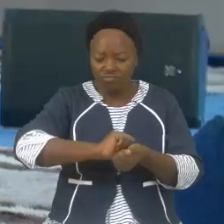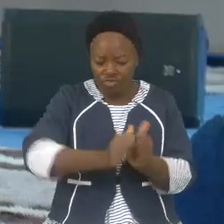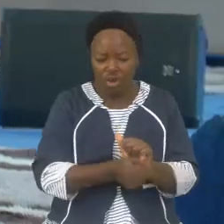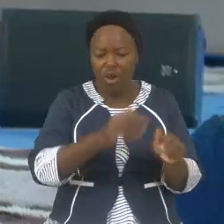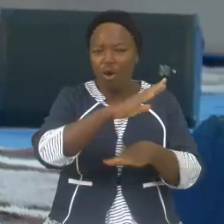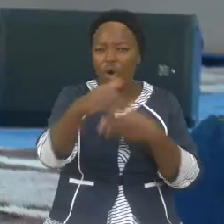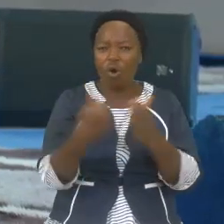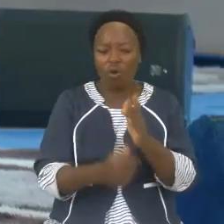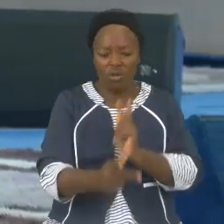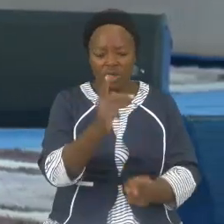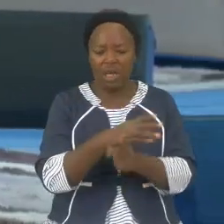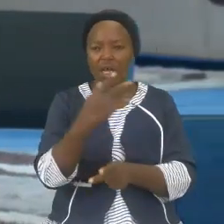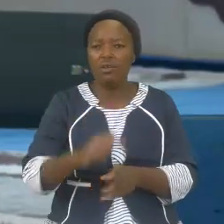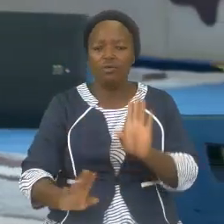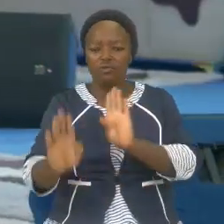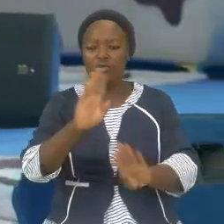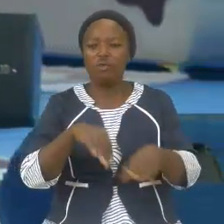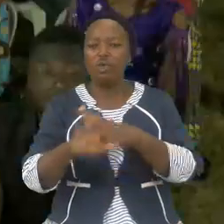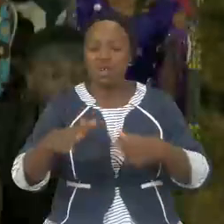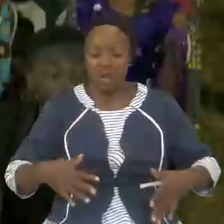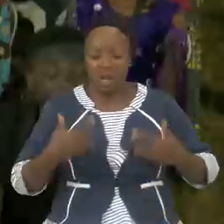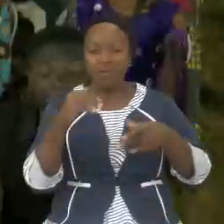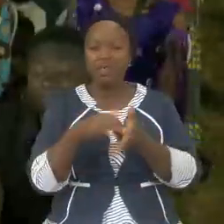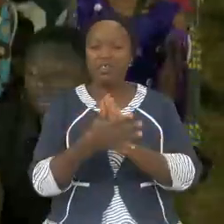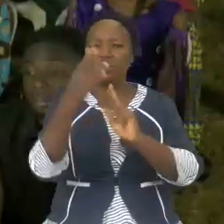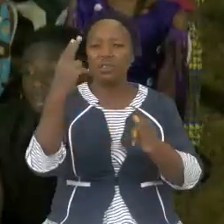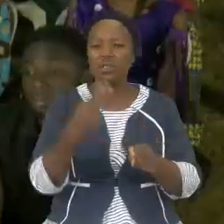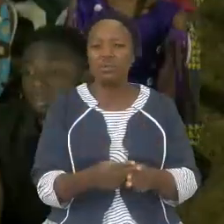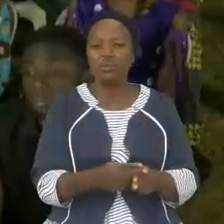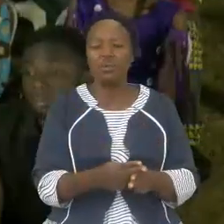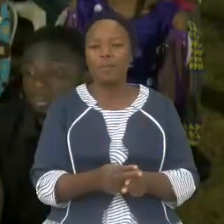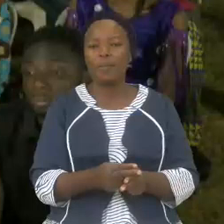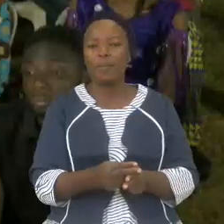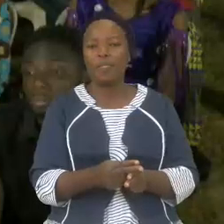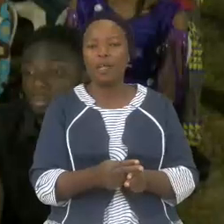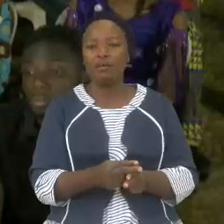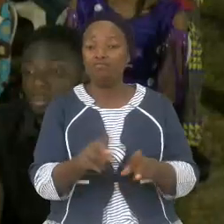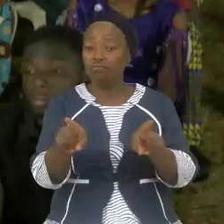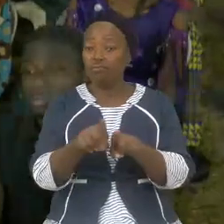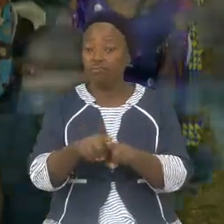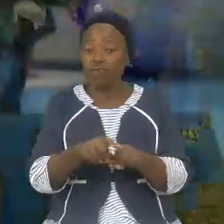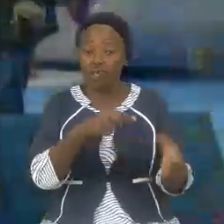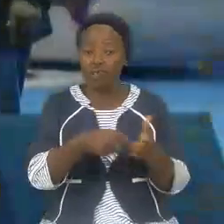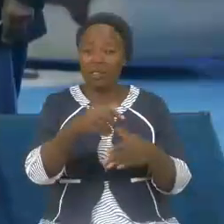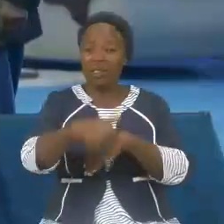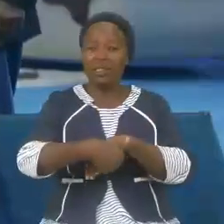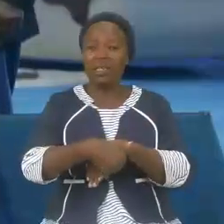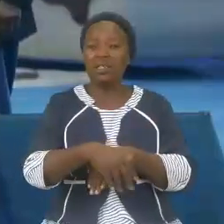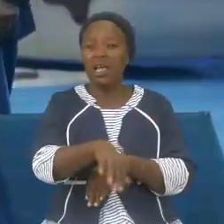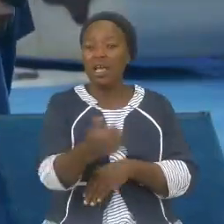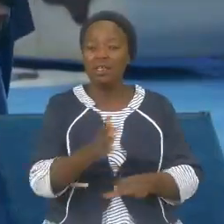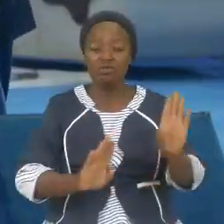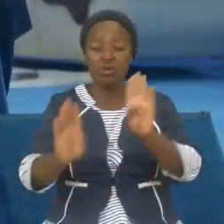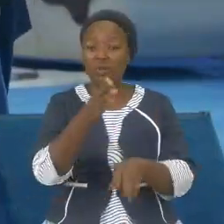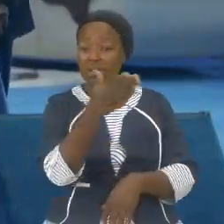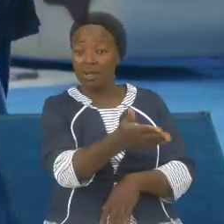of trouble in your life in Jesus' name. Even tonight, any trouble there,